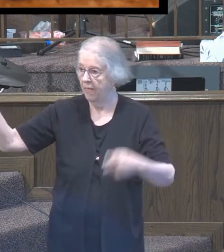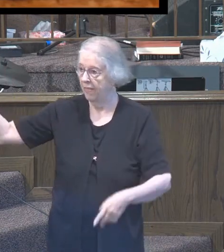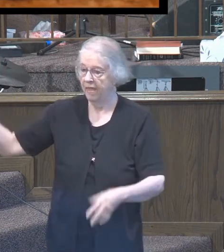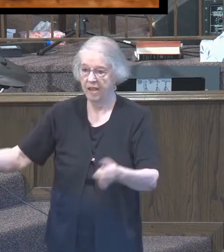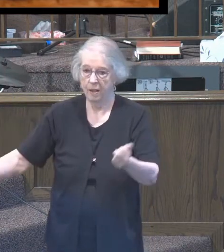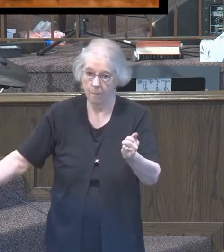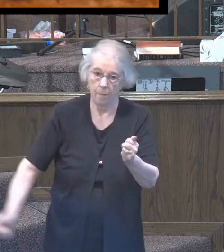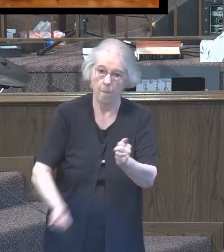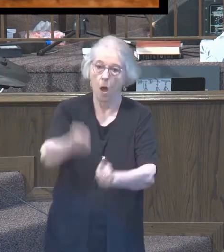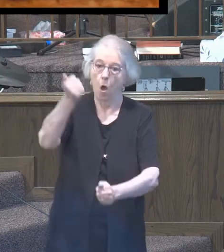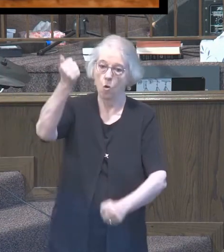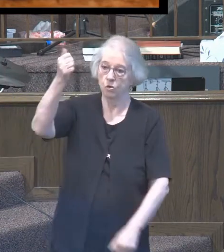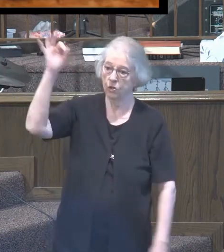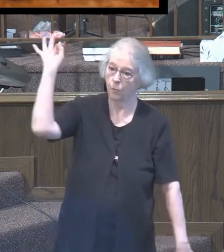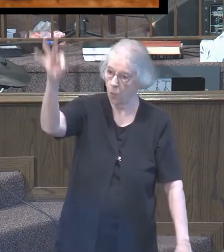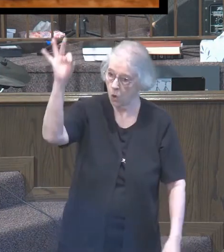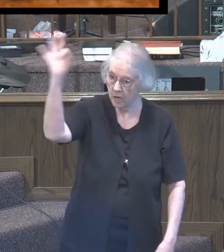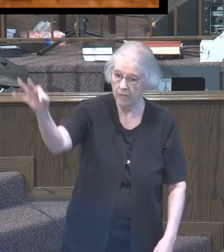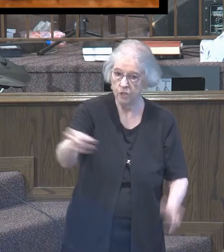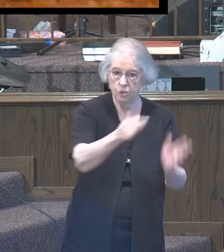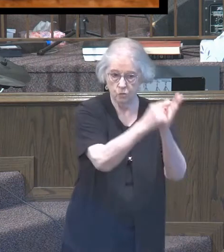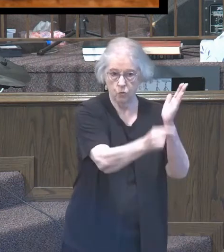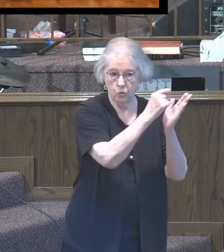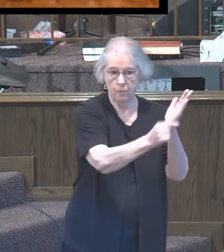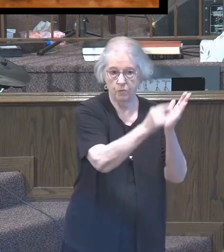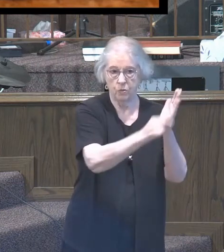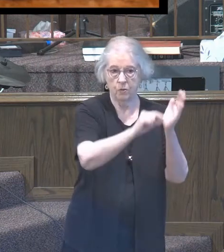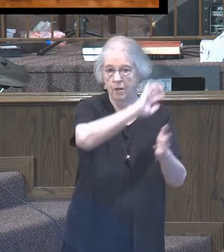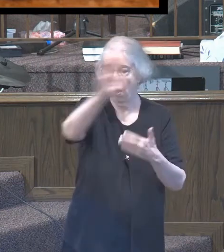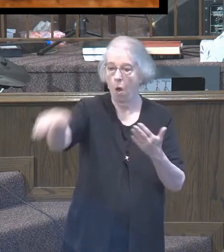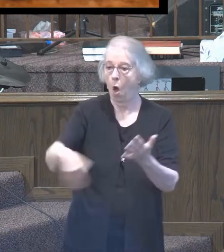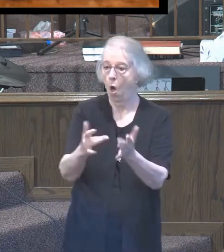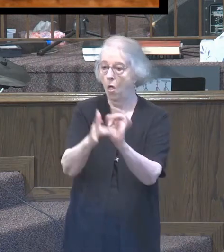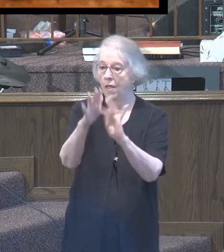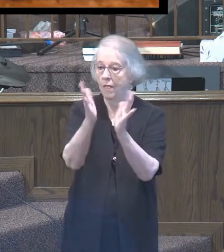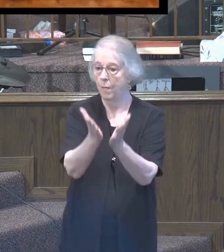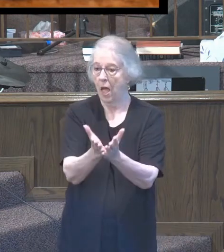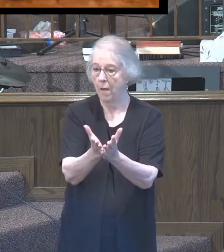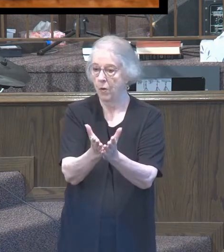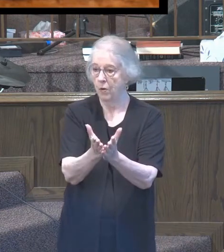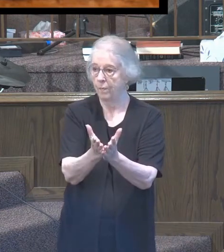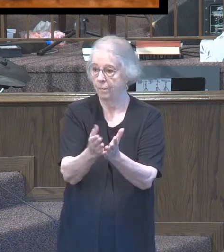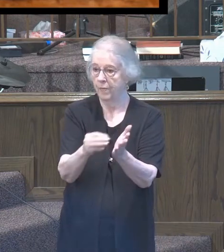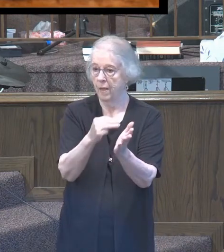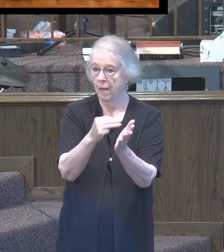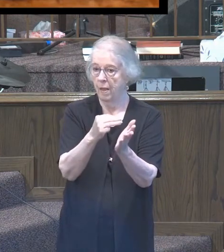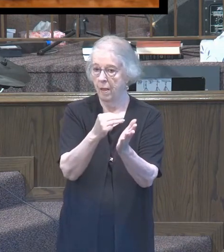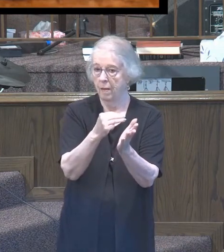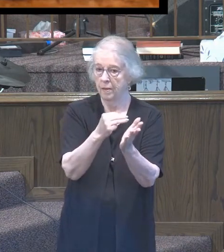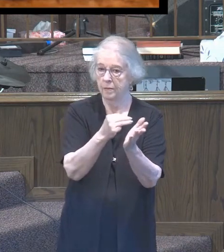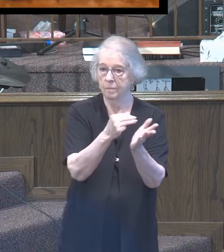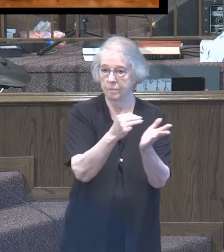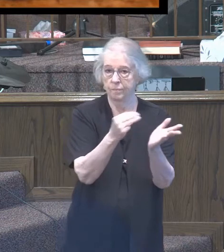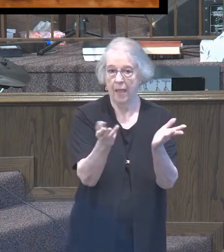most preached passage of Scripture in all of the Bible. Sections here, sections there, sections